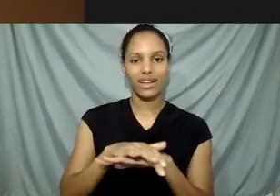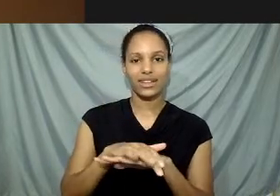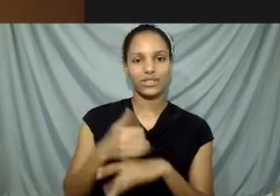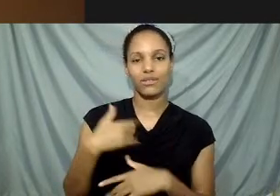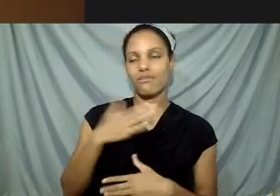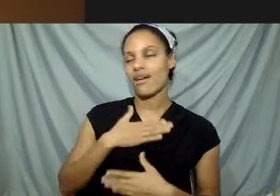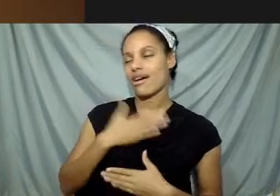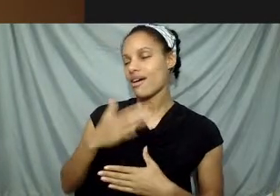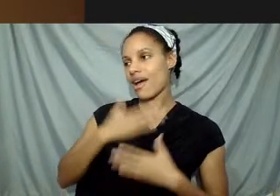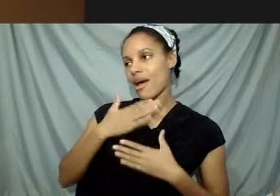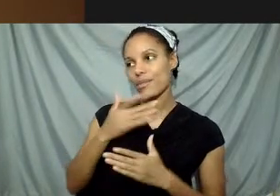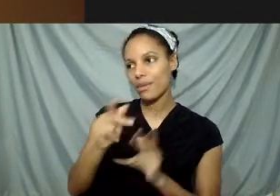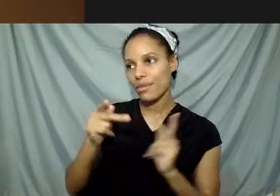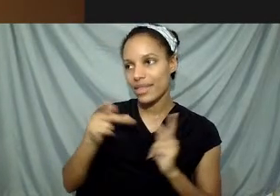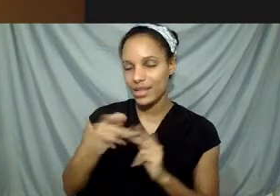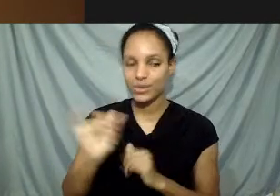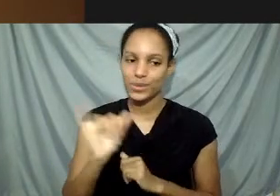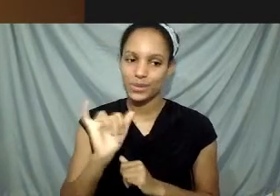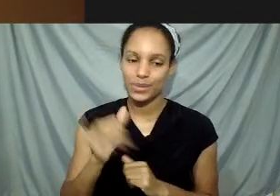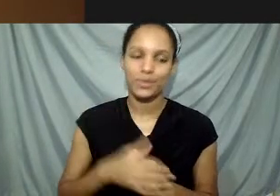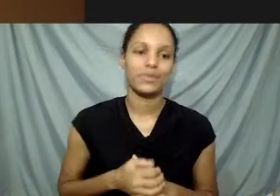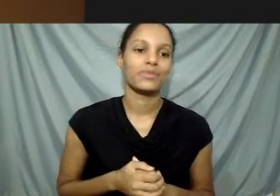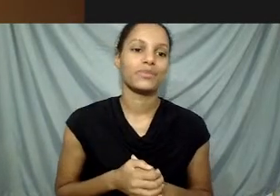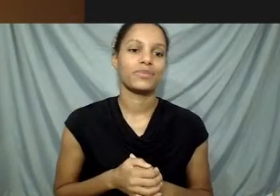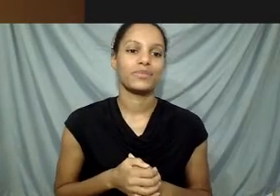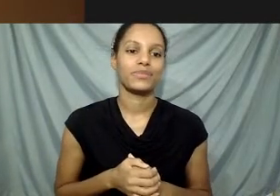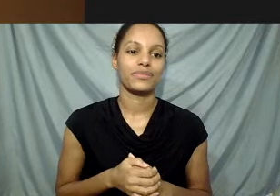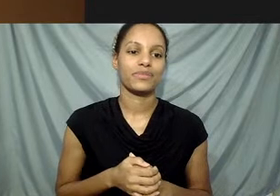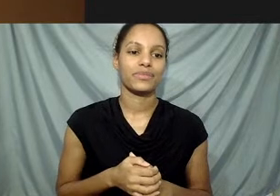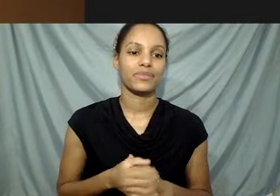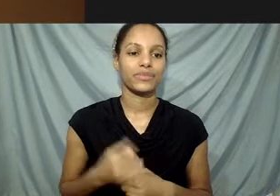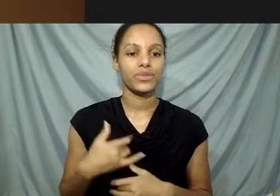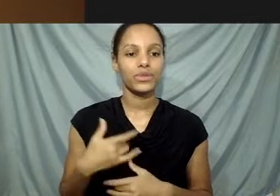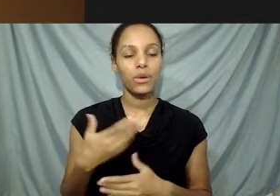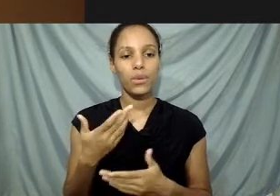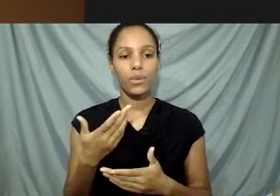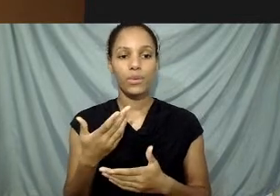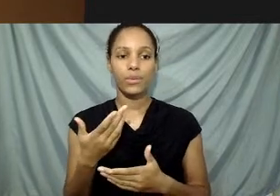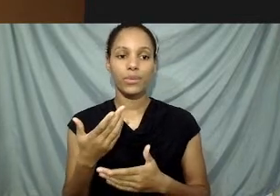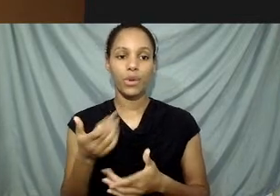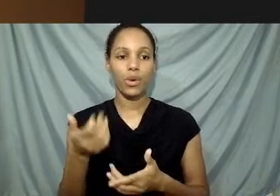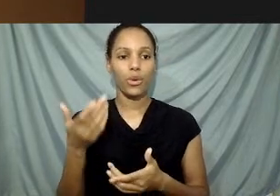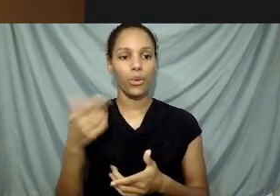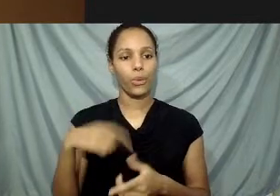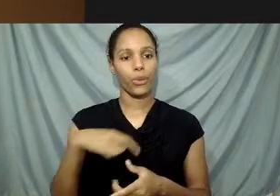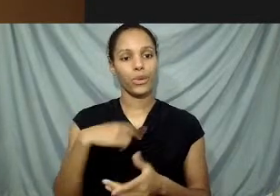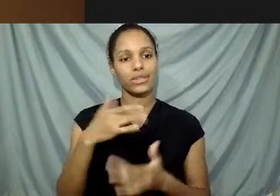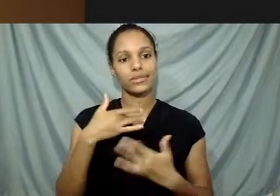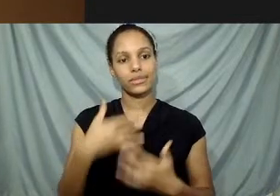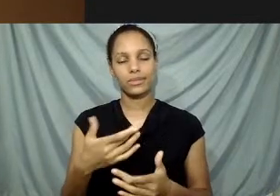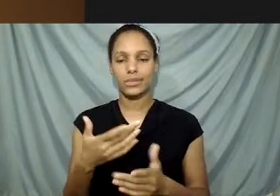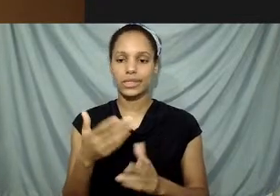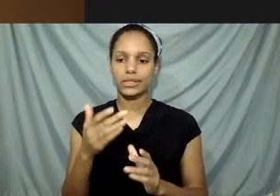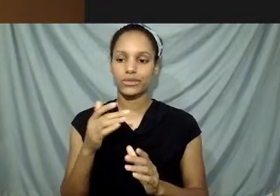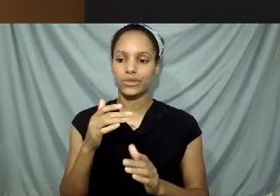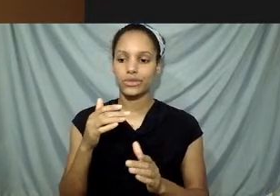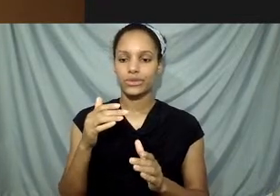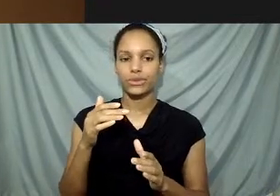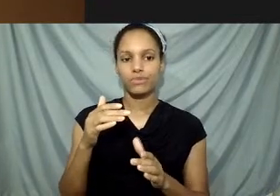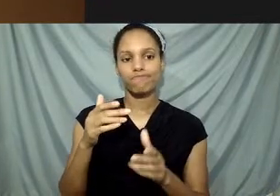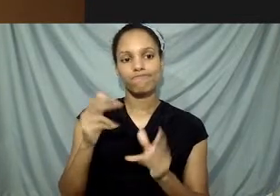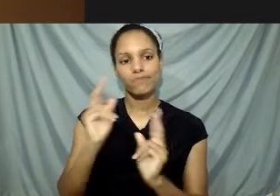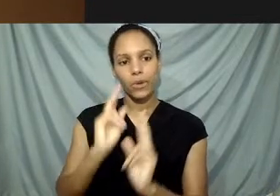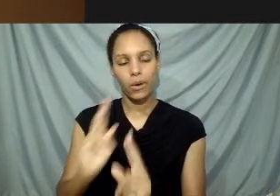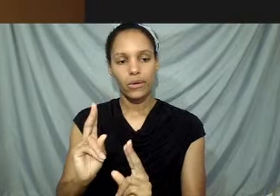Charmaine. The importance of acknowledging our familial and dance legacies is an essential tradition.